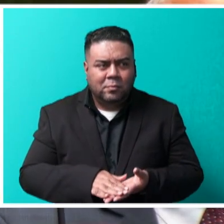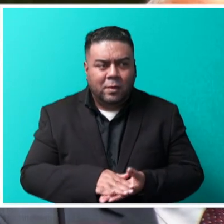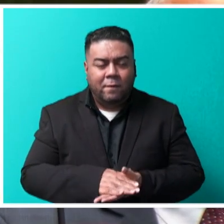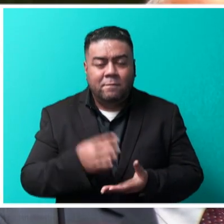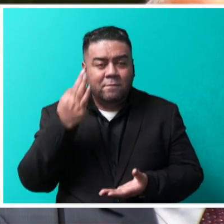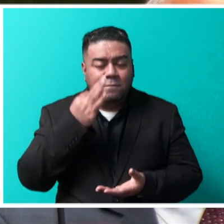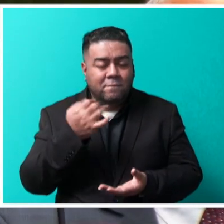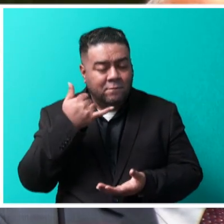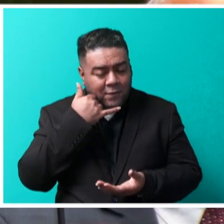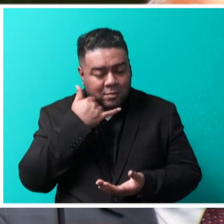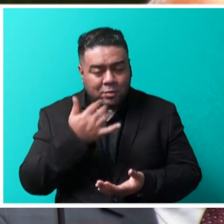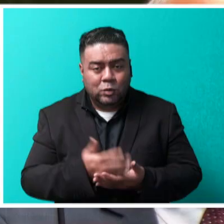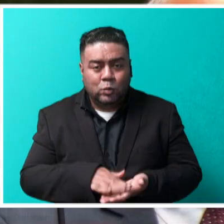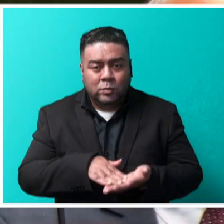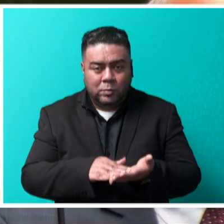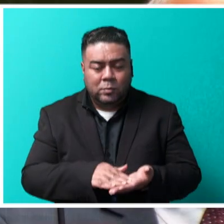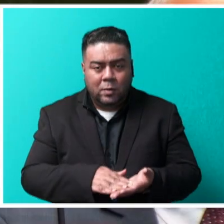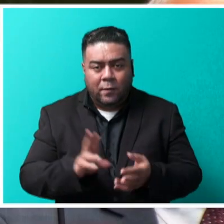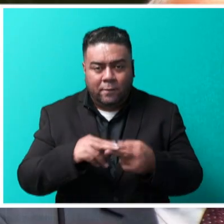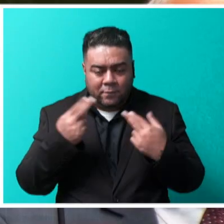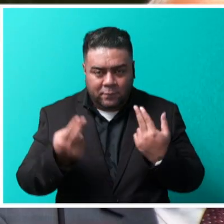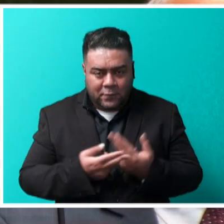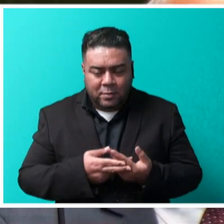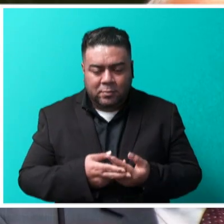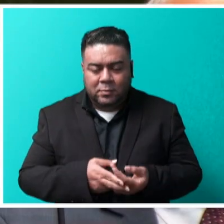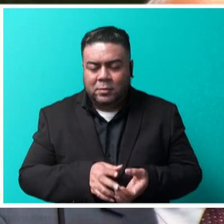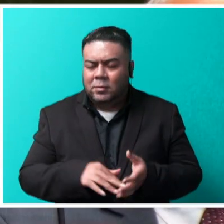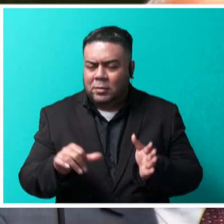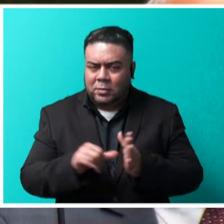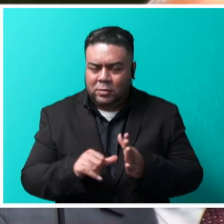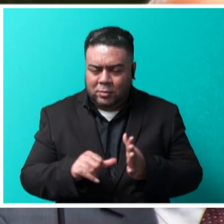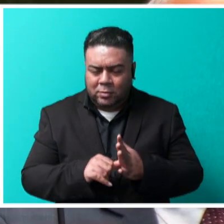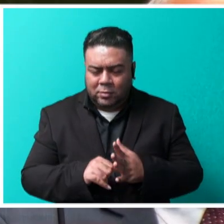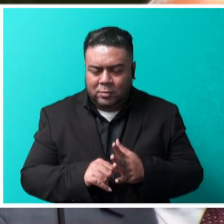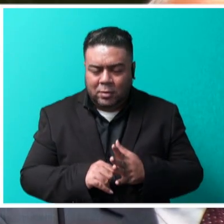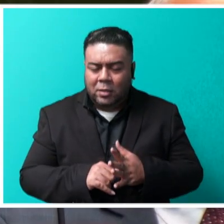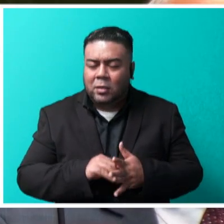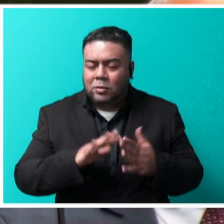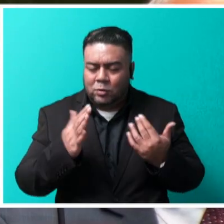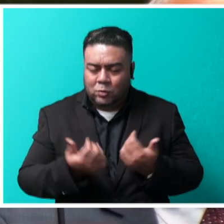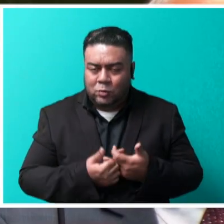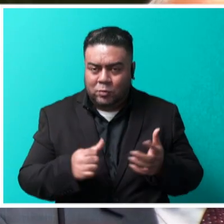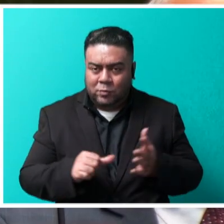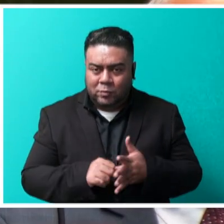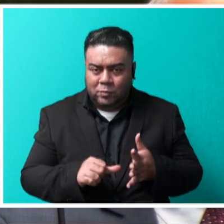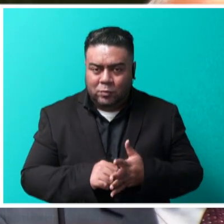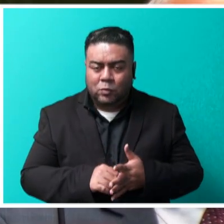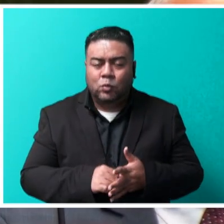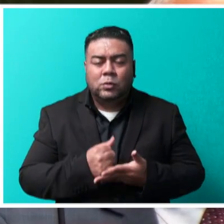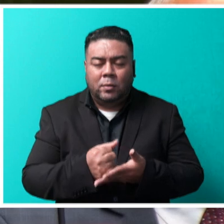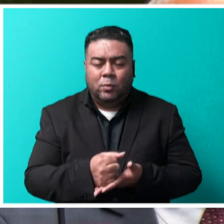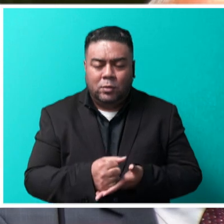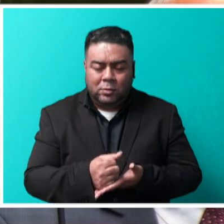urgent welfare support to individuals and families facing immediate hardship, and a social cohesion fund to support